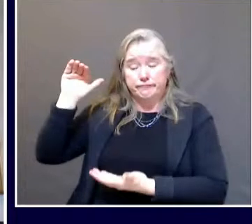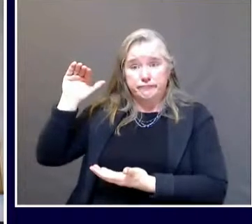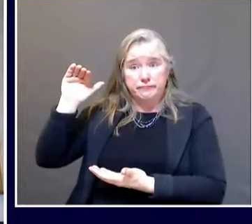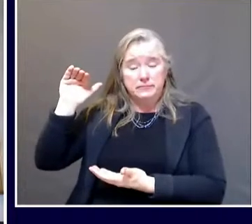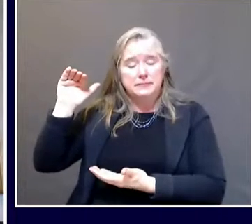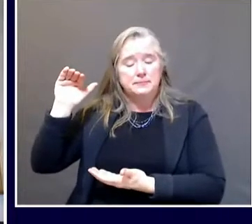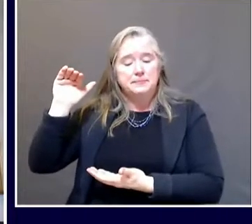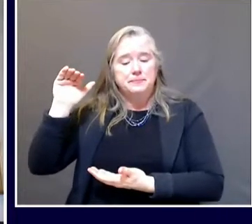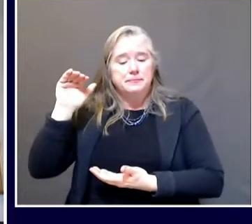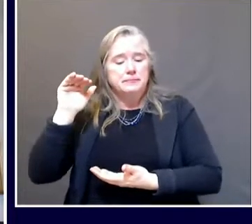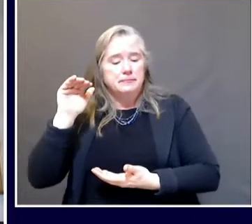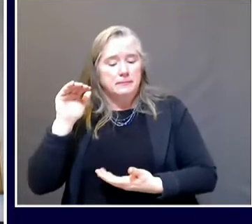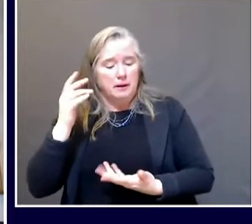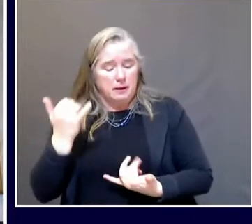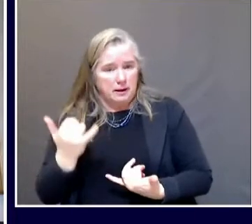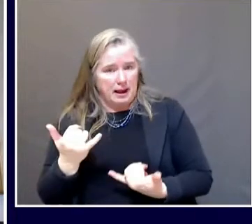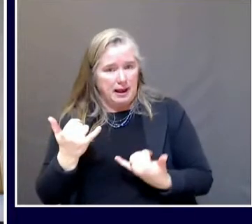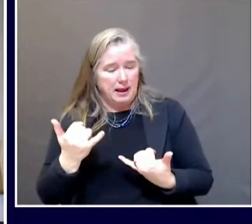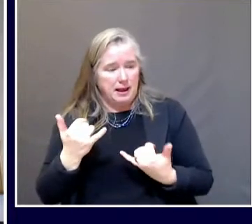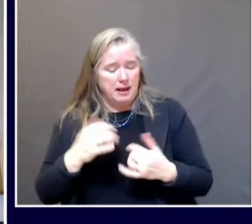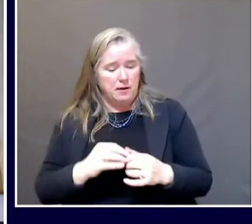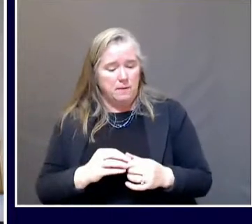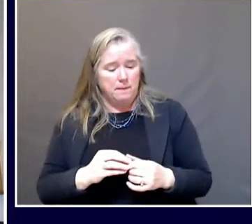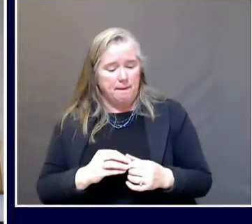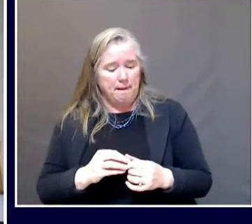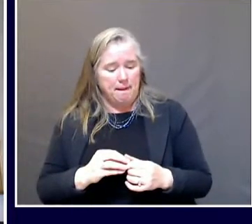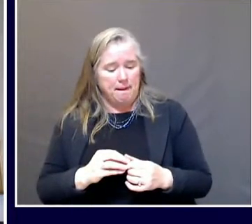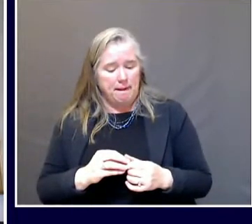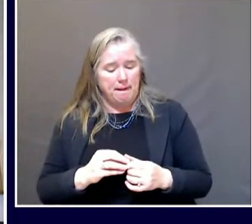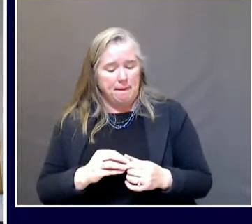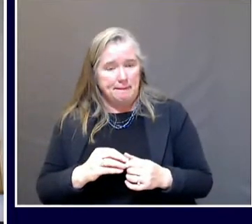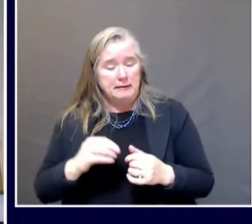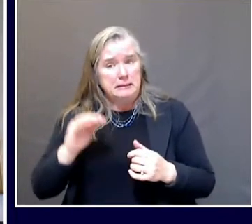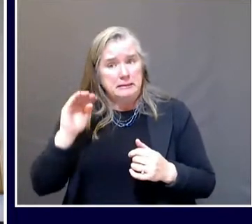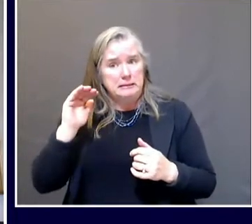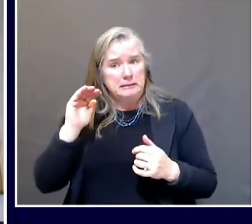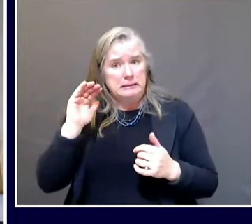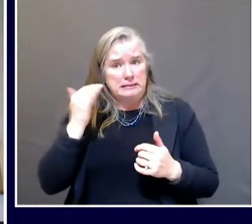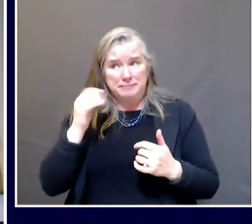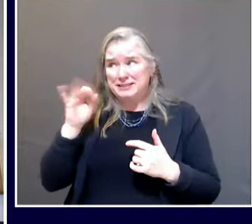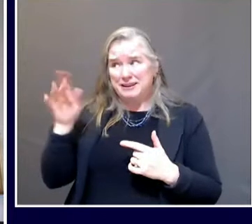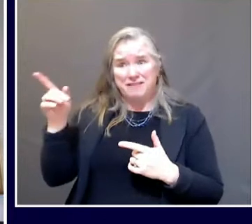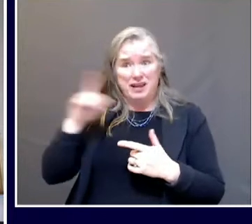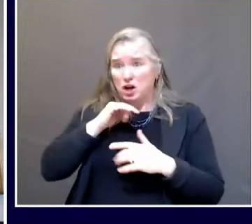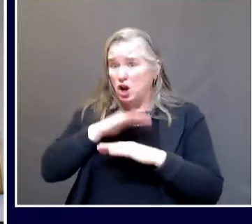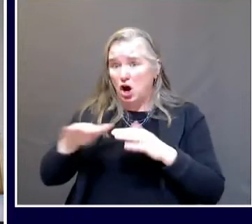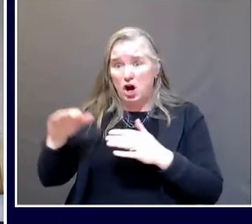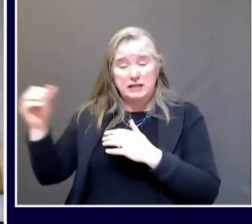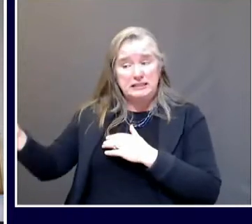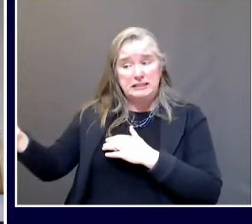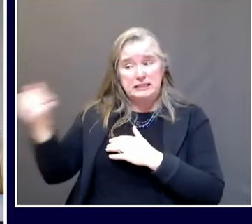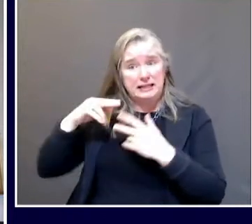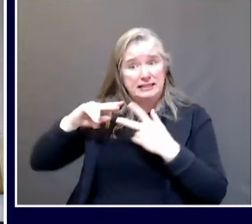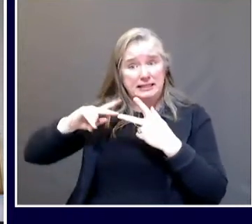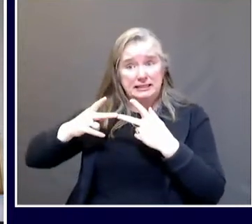it realistic to think that we could expand to this other group this month if the vaccine allocation does not increase, especially since we're still working